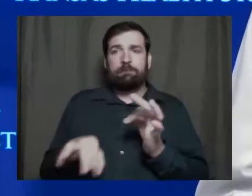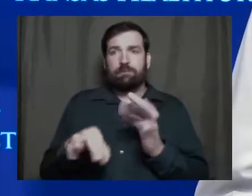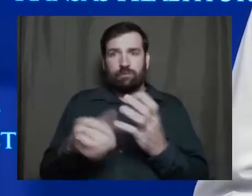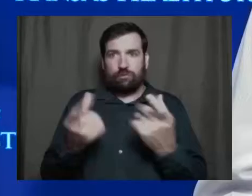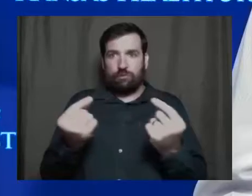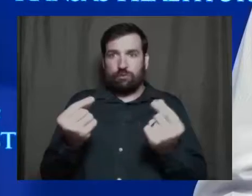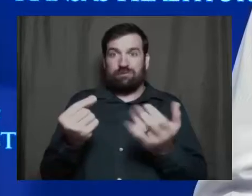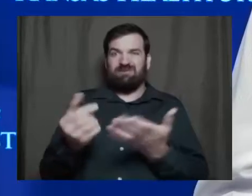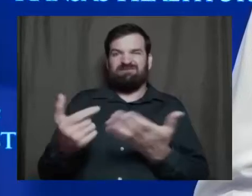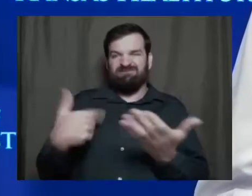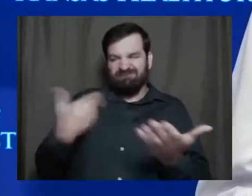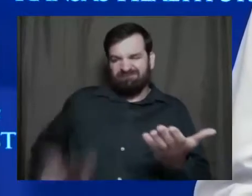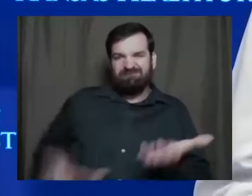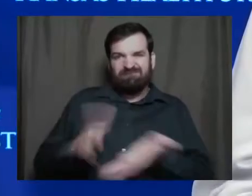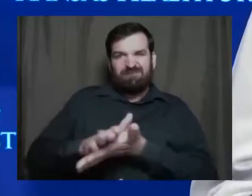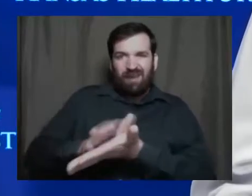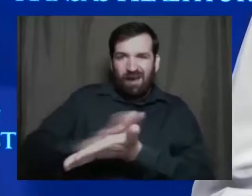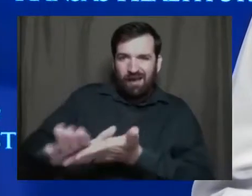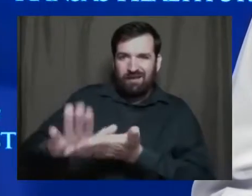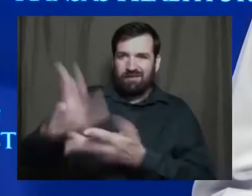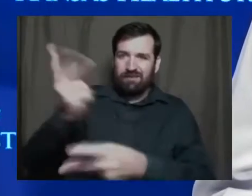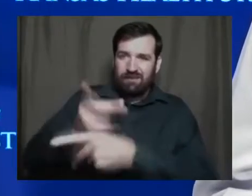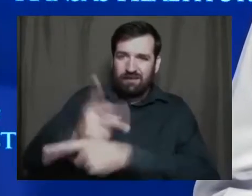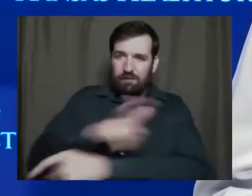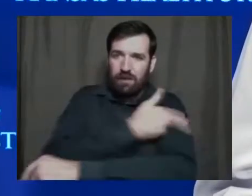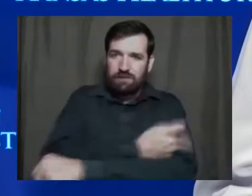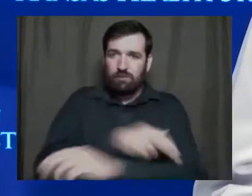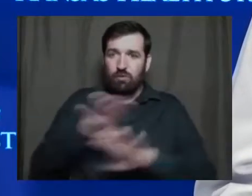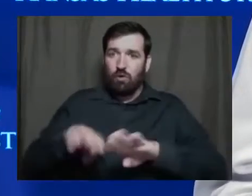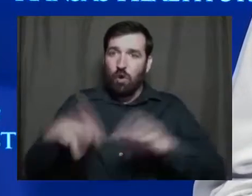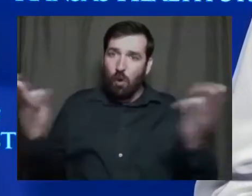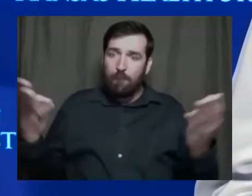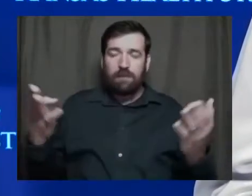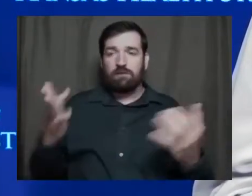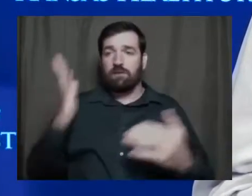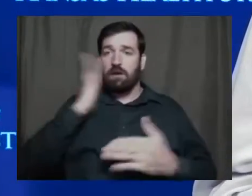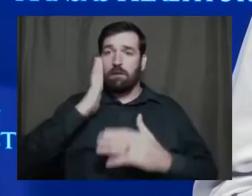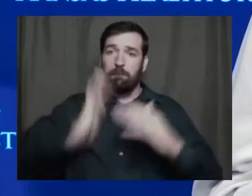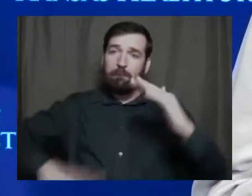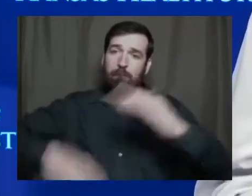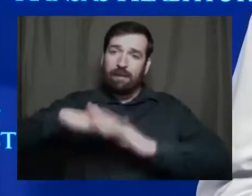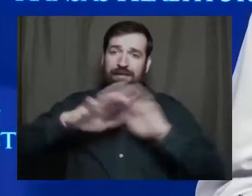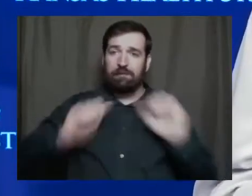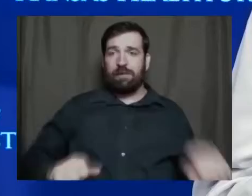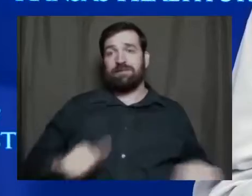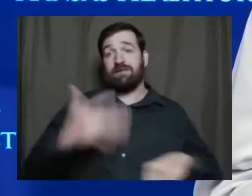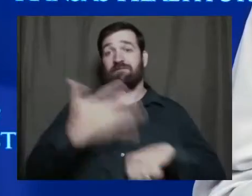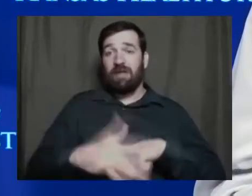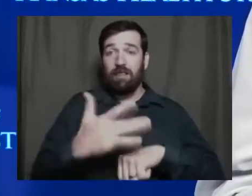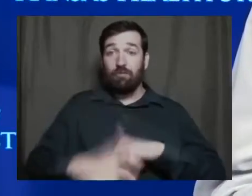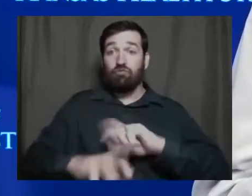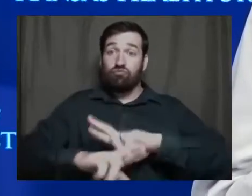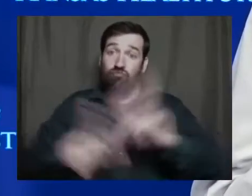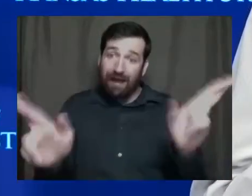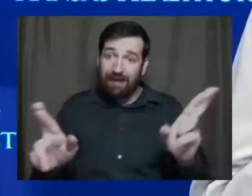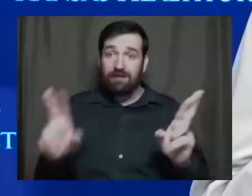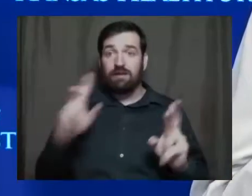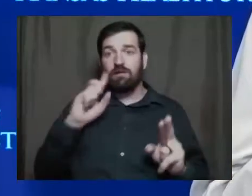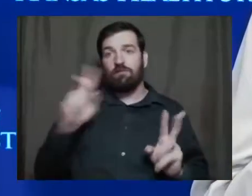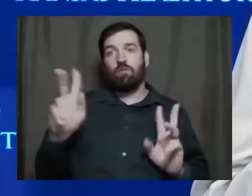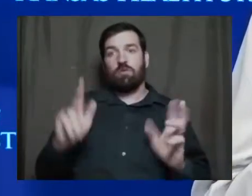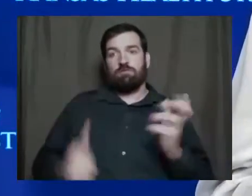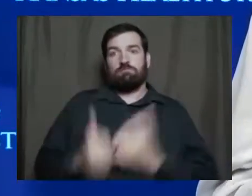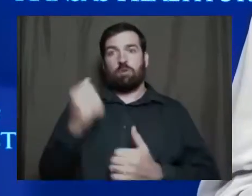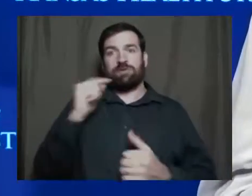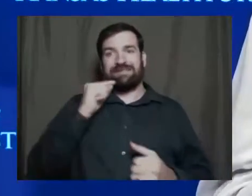keep our hospitals open, our bed capacities available and ready to take on those who are the sickest and need us